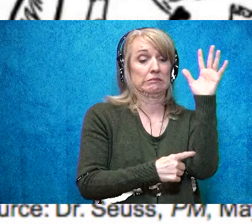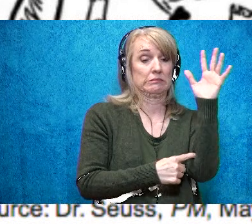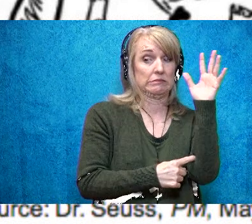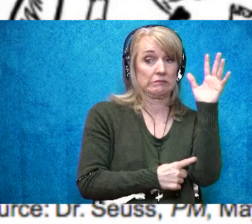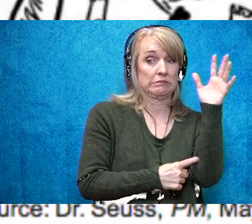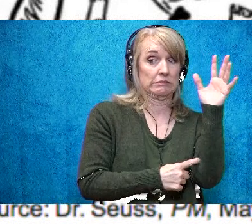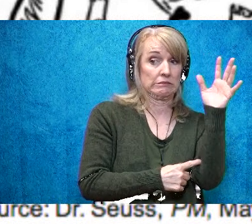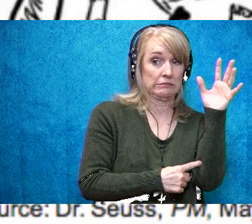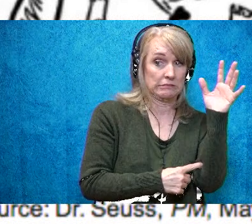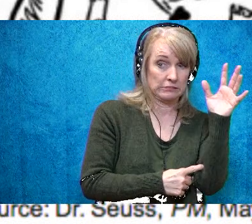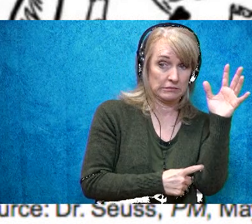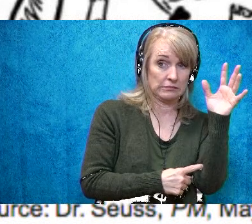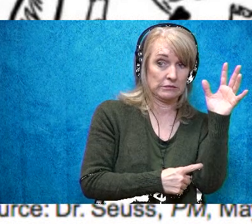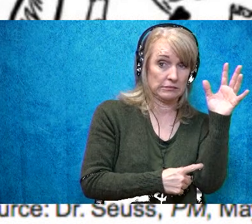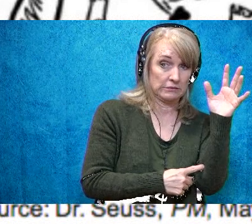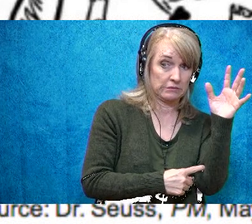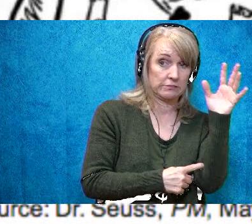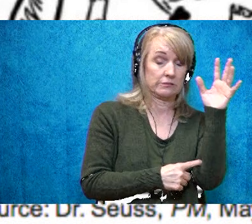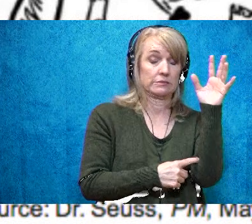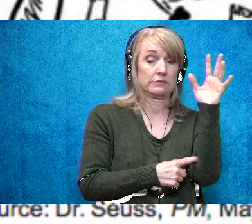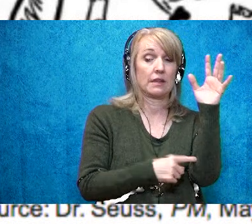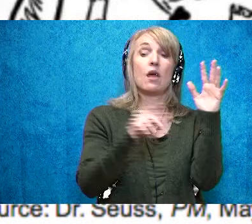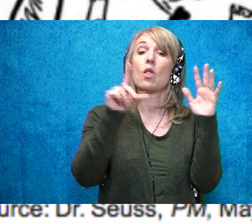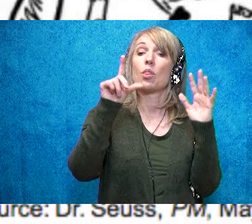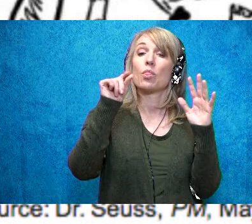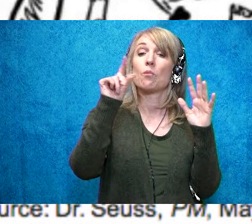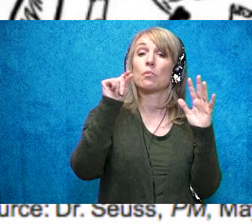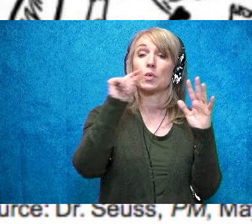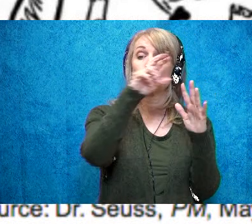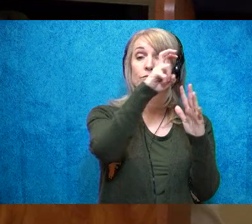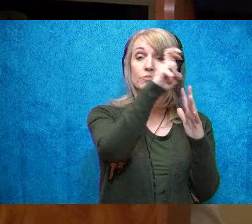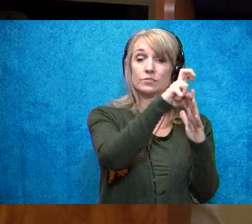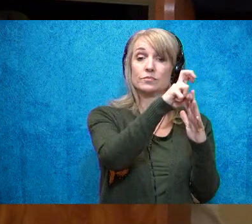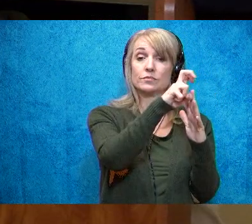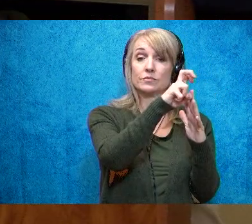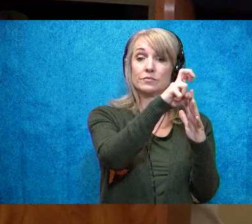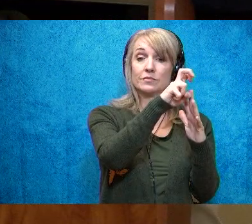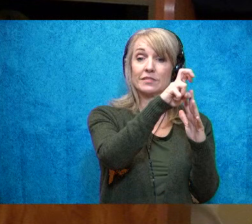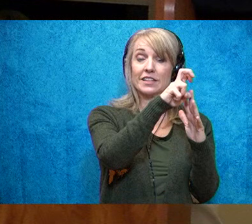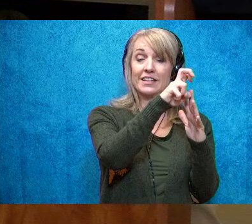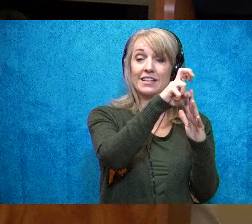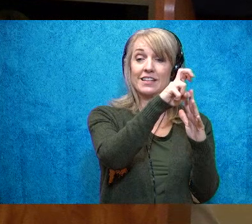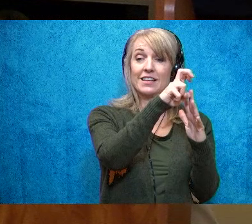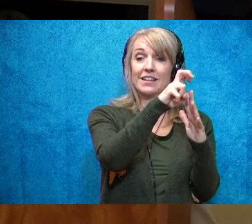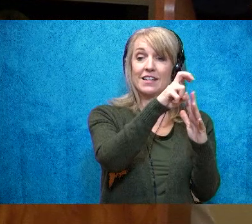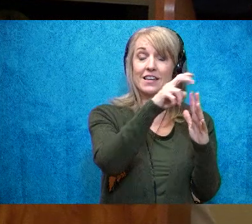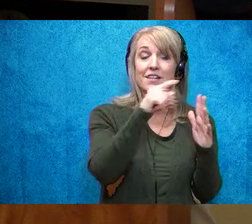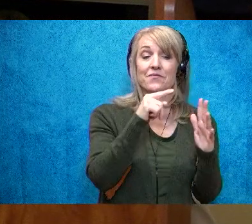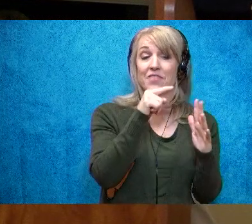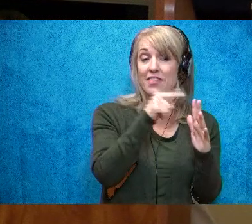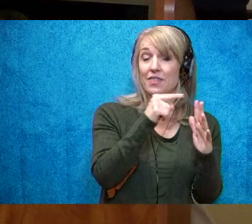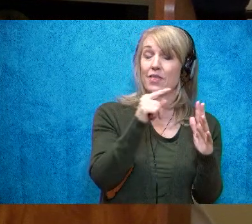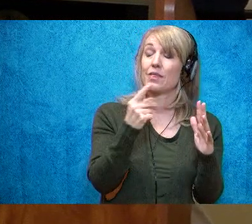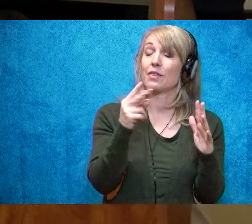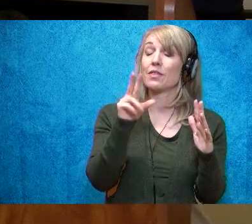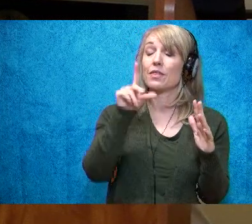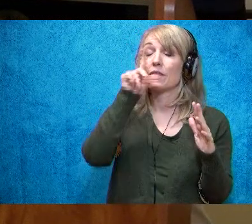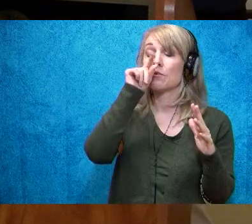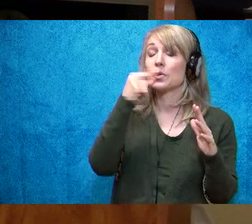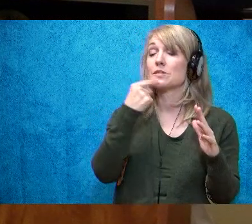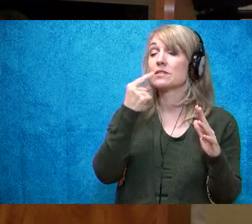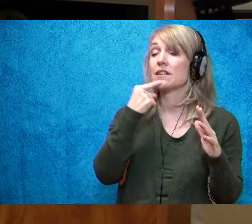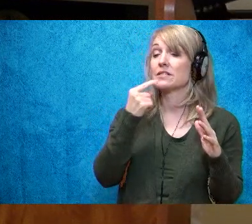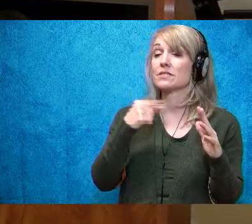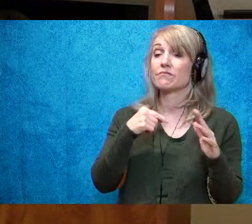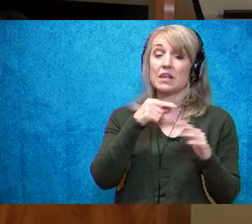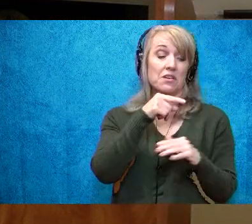if you'll see here, the bird representing the United States says, ho-hum, when he's finished pecking down that last tree, he'll